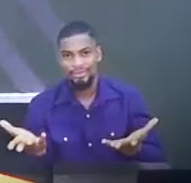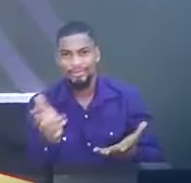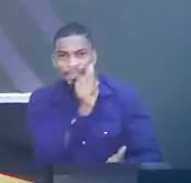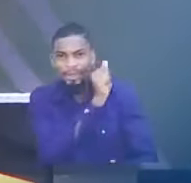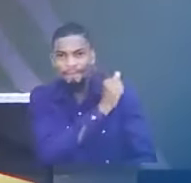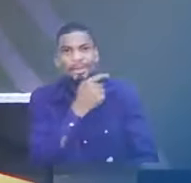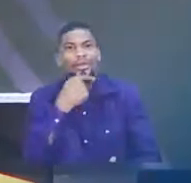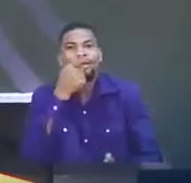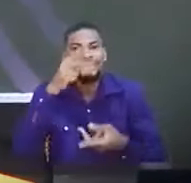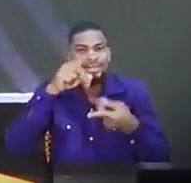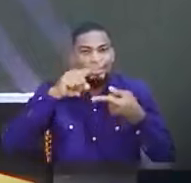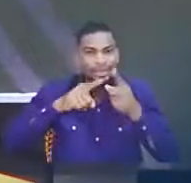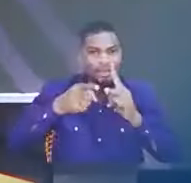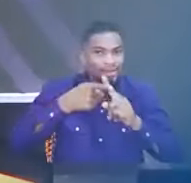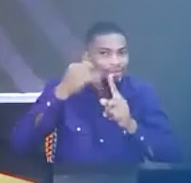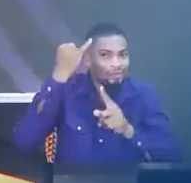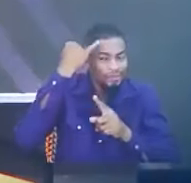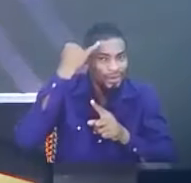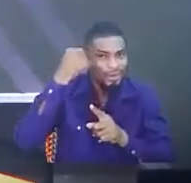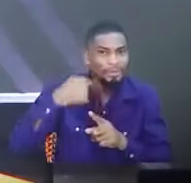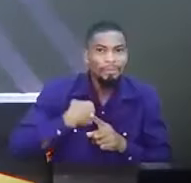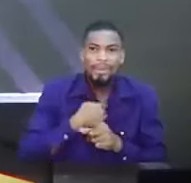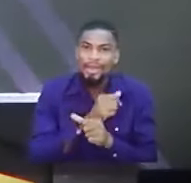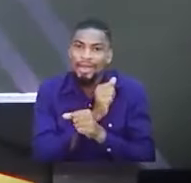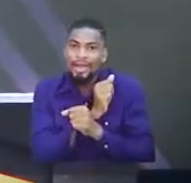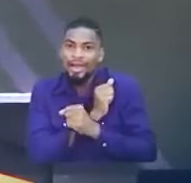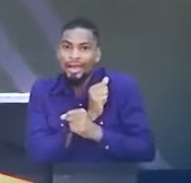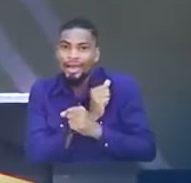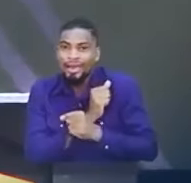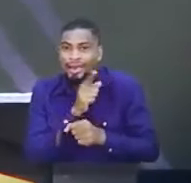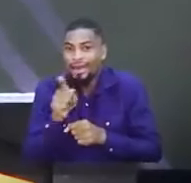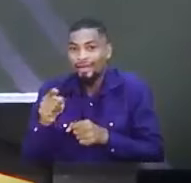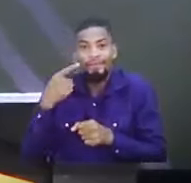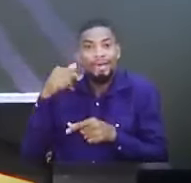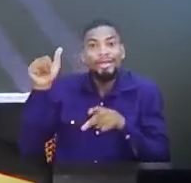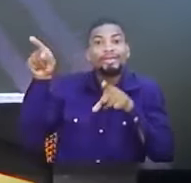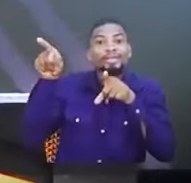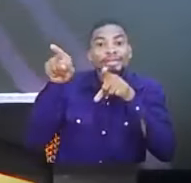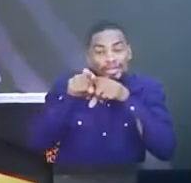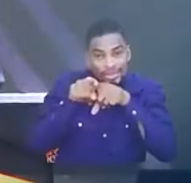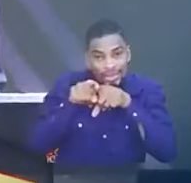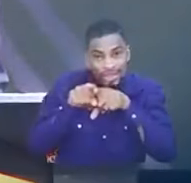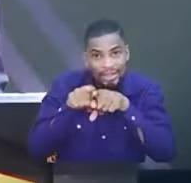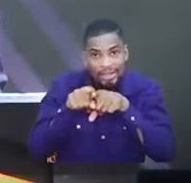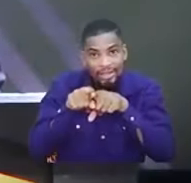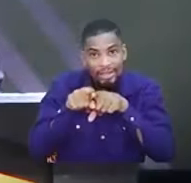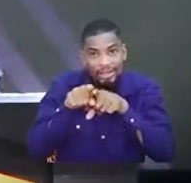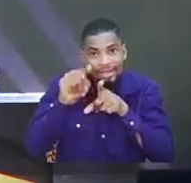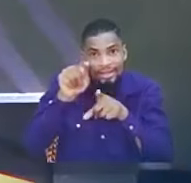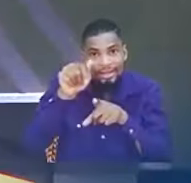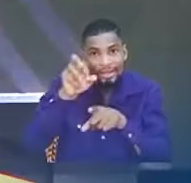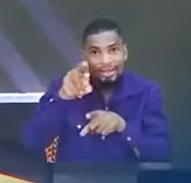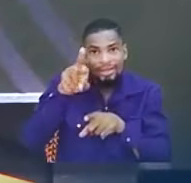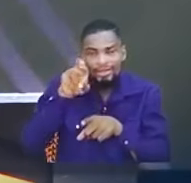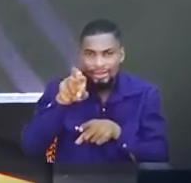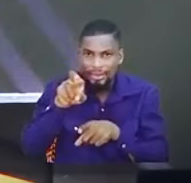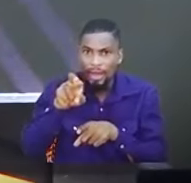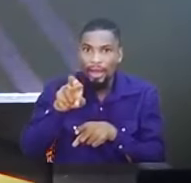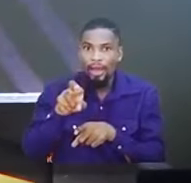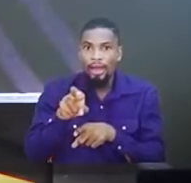him, "I am in love with Tamar, my brother Absalom's